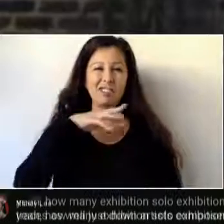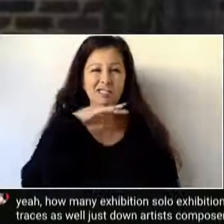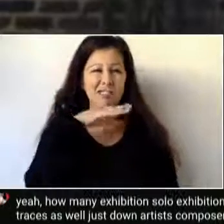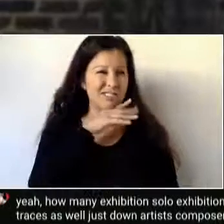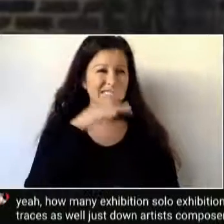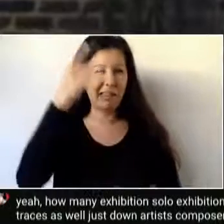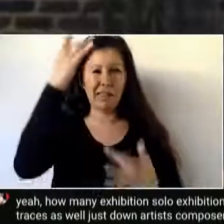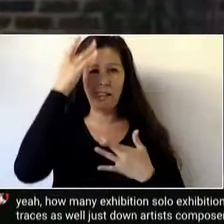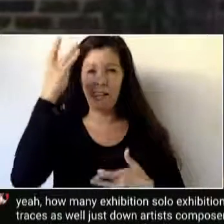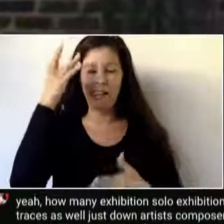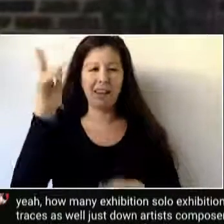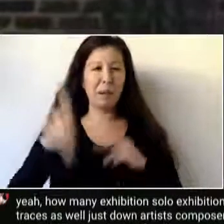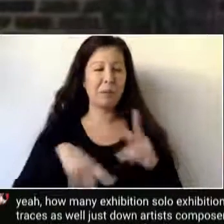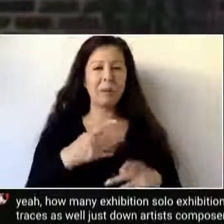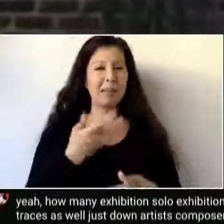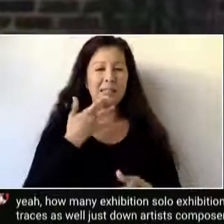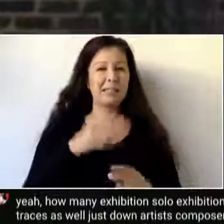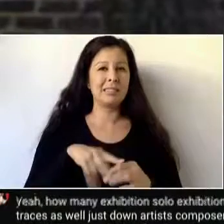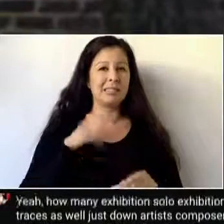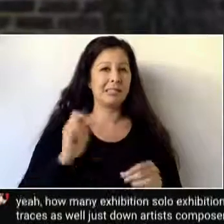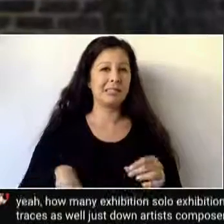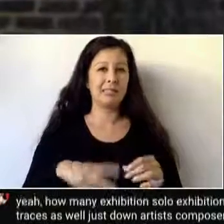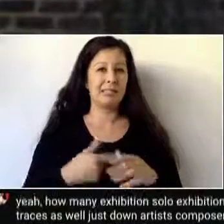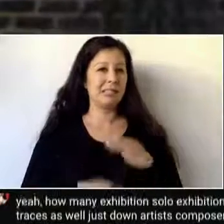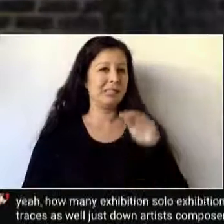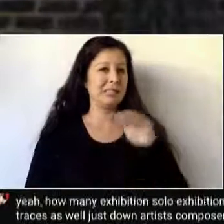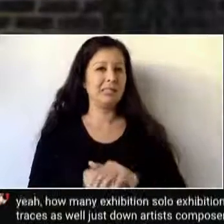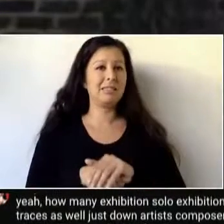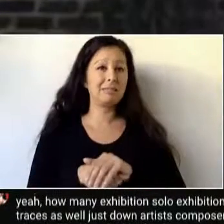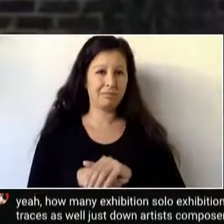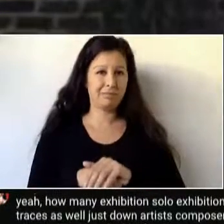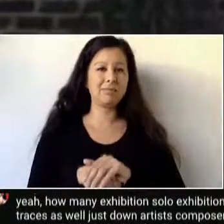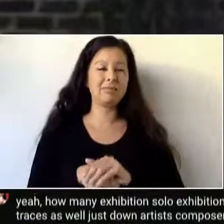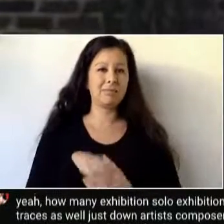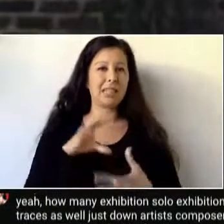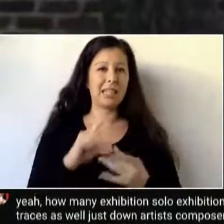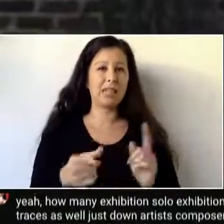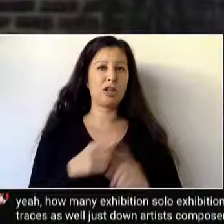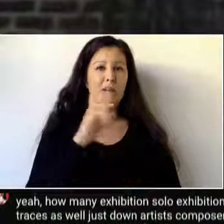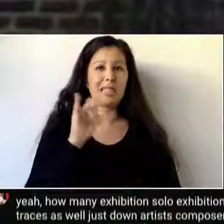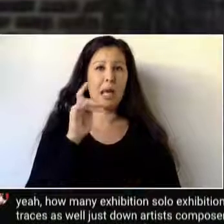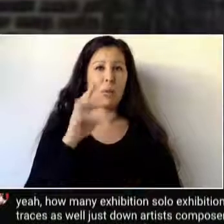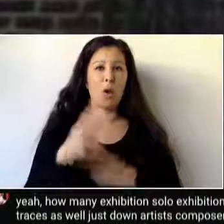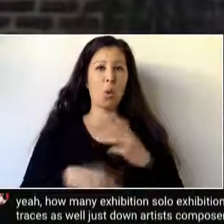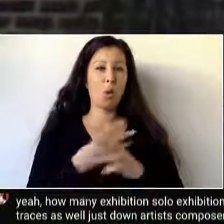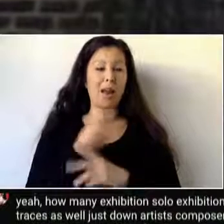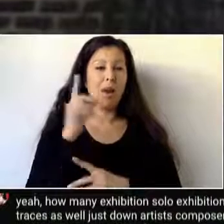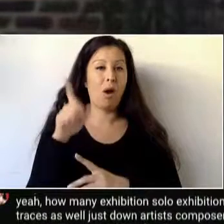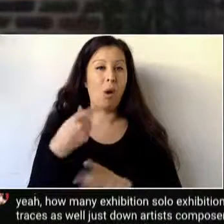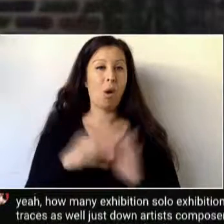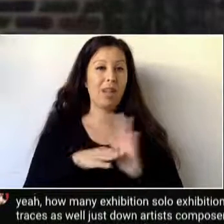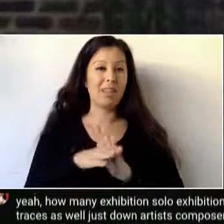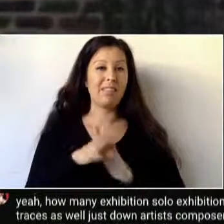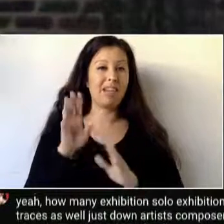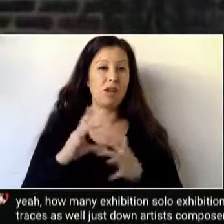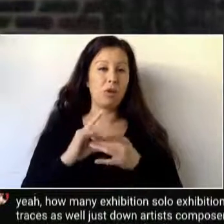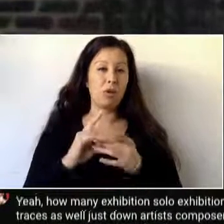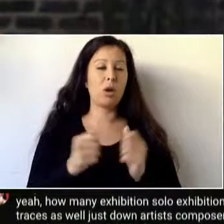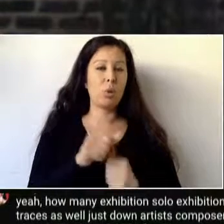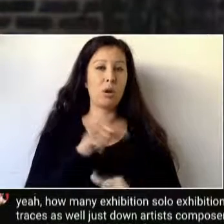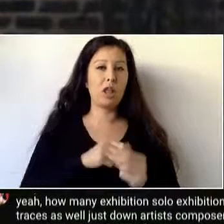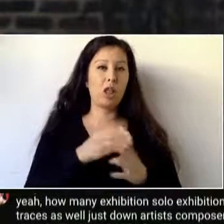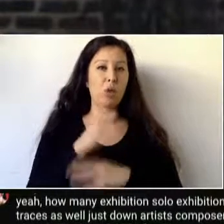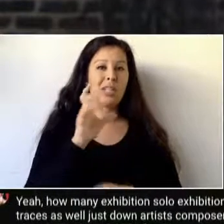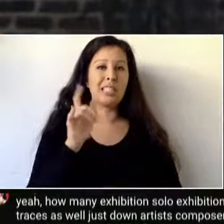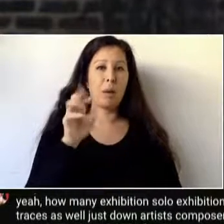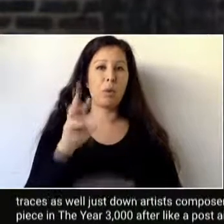like diseases out there that people are siloed and isolated and connect to a cyber world and only develop relationships with each other through